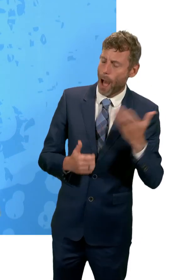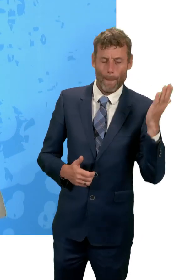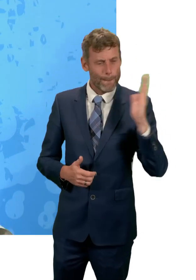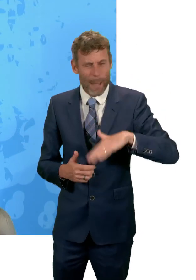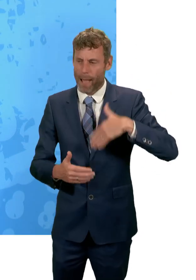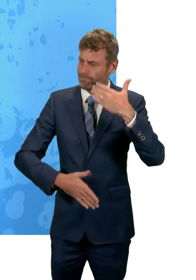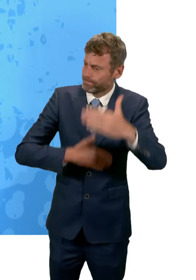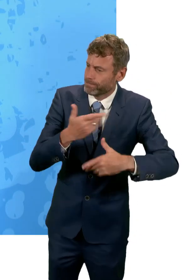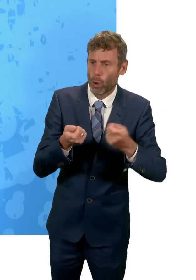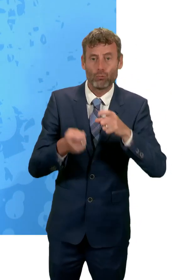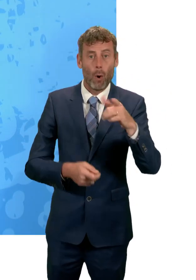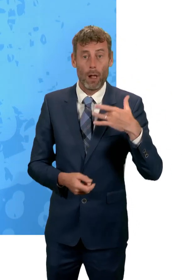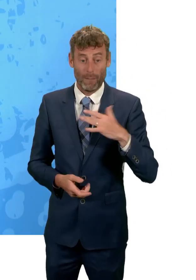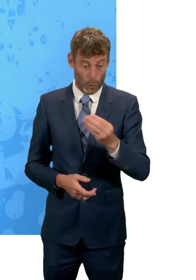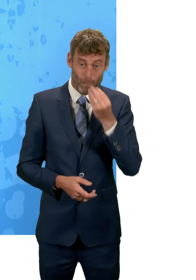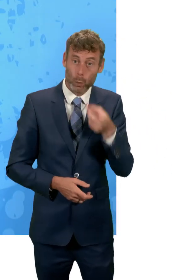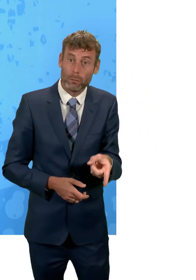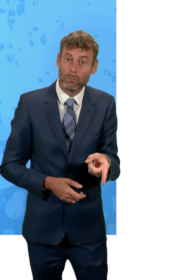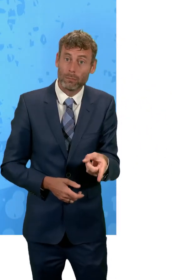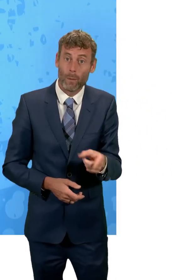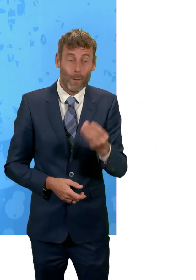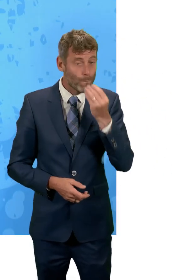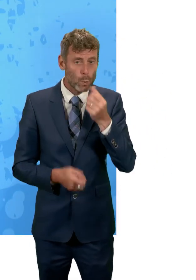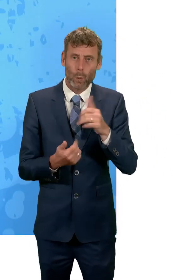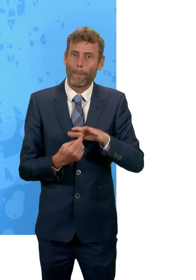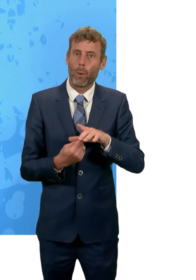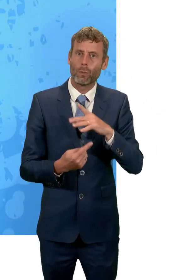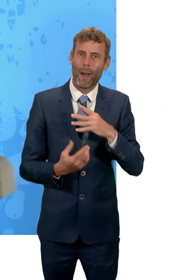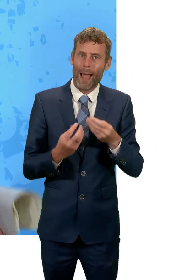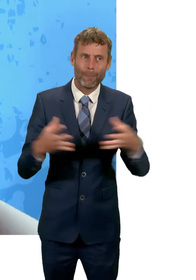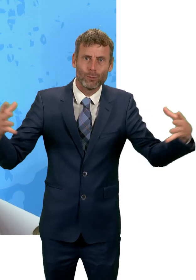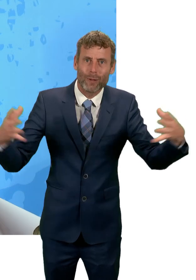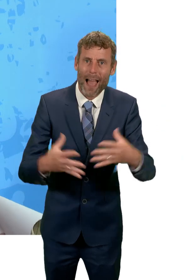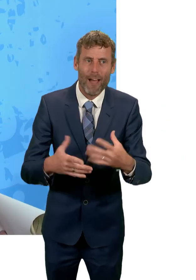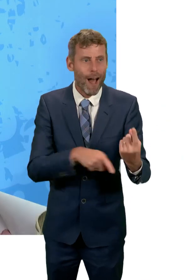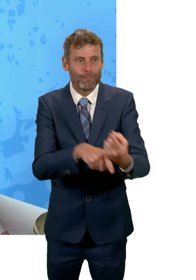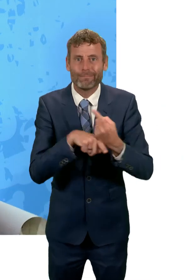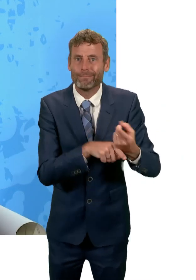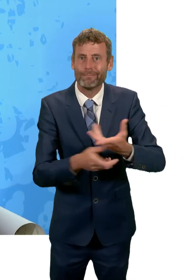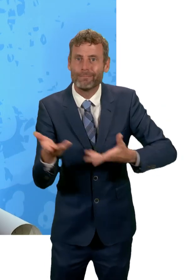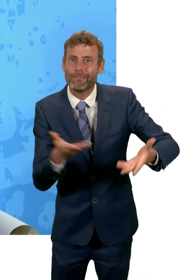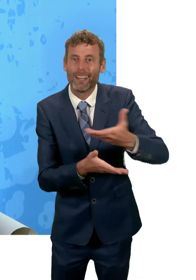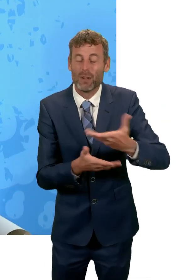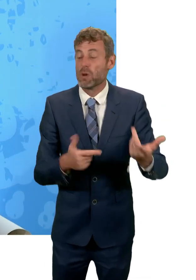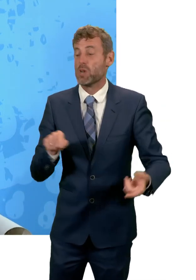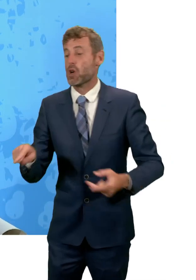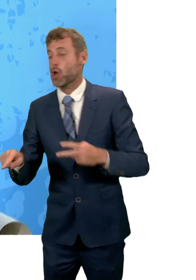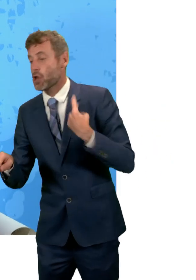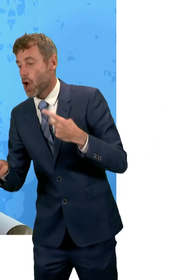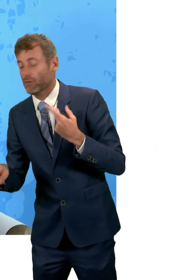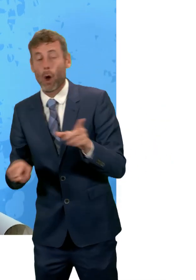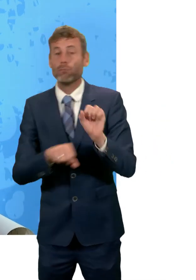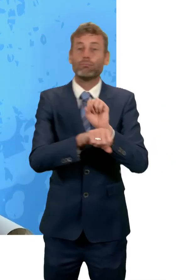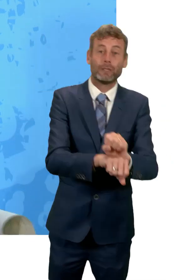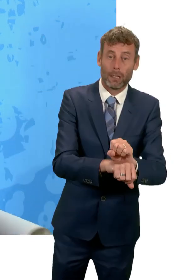your religion, anything, that brings people together. But what I find is really interesting, regardless of whether I'm in a nursery school or a prison with life